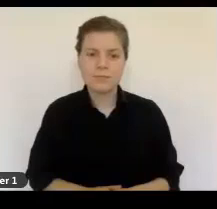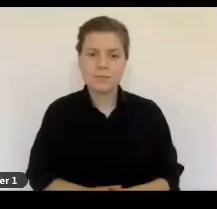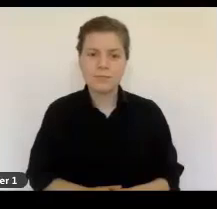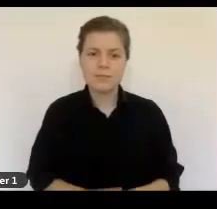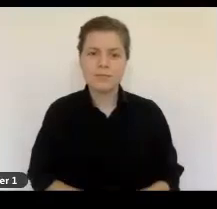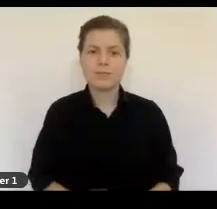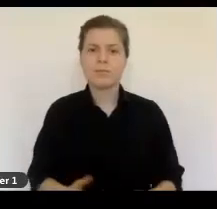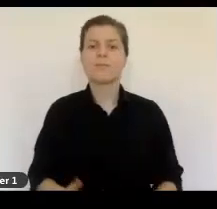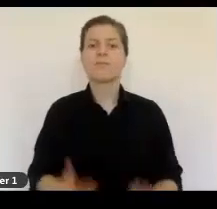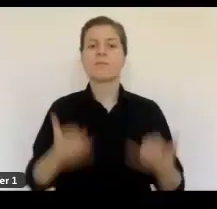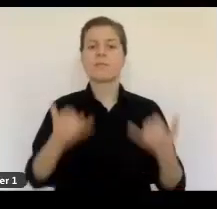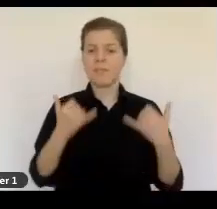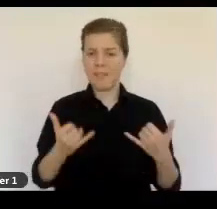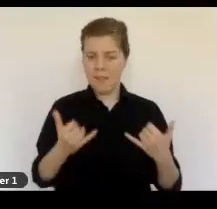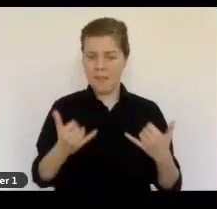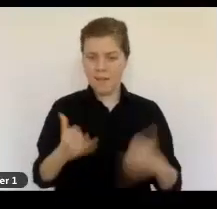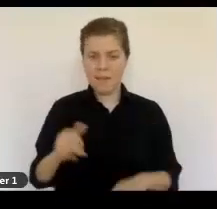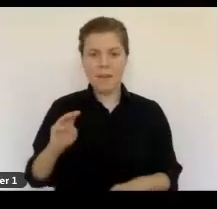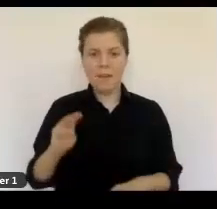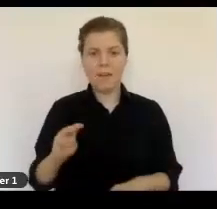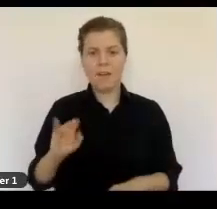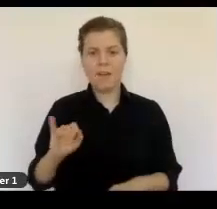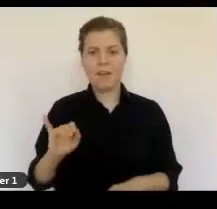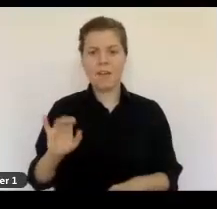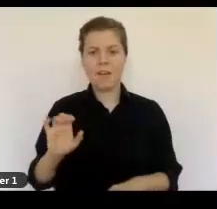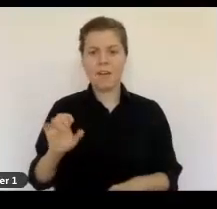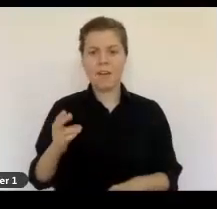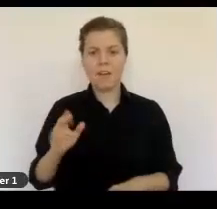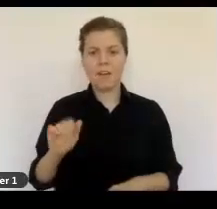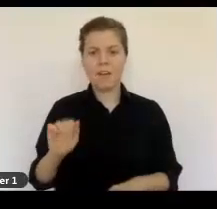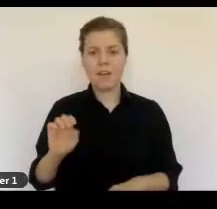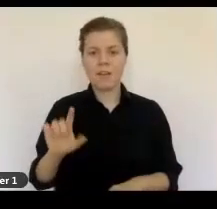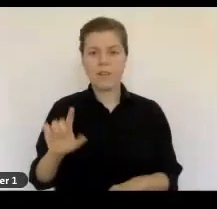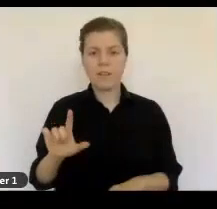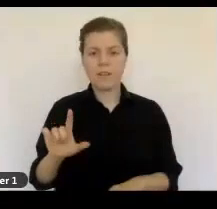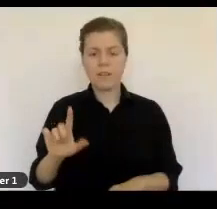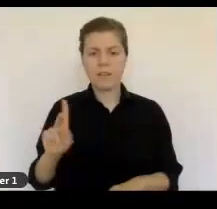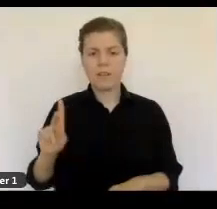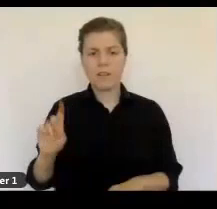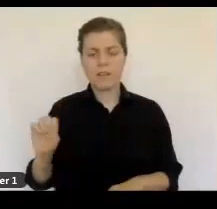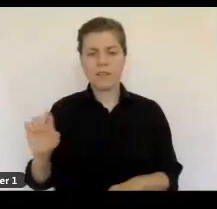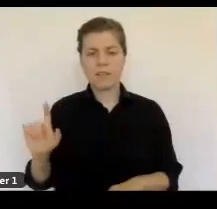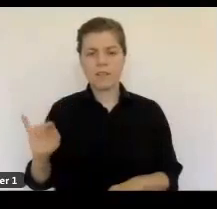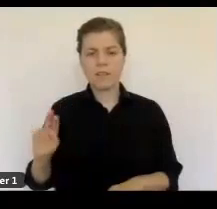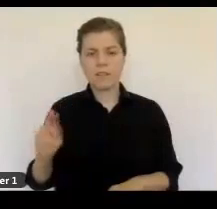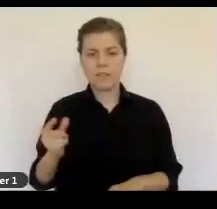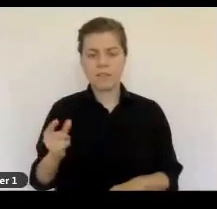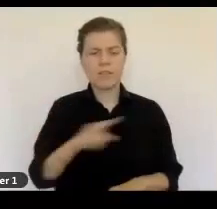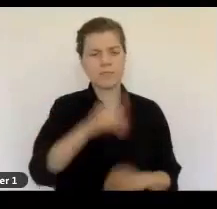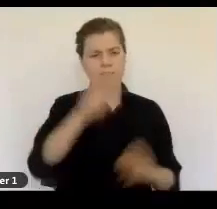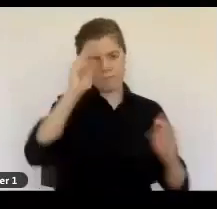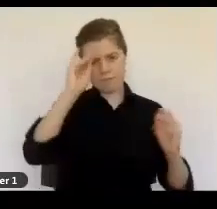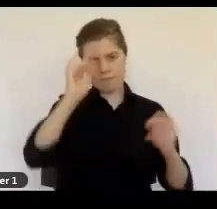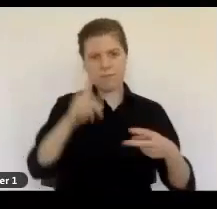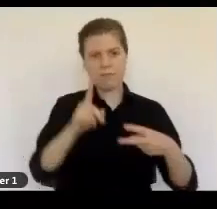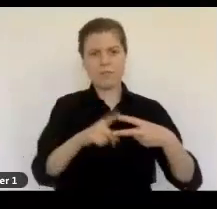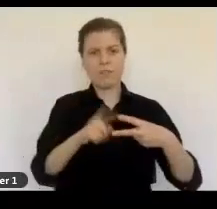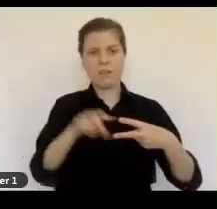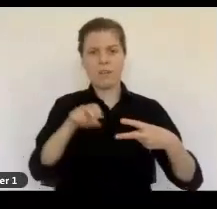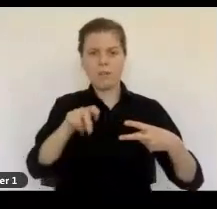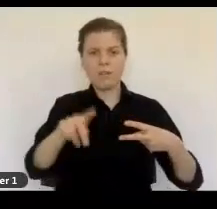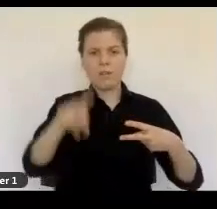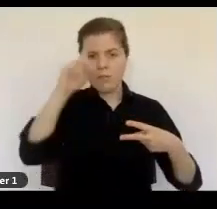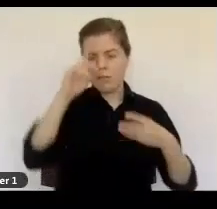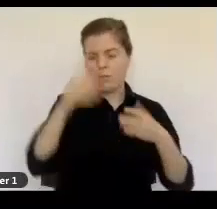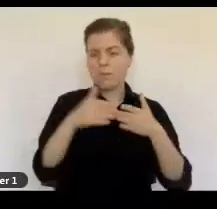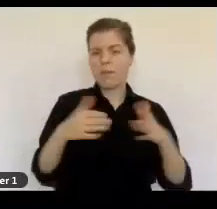those. Thank you. Okay, so now I'd like to welcome Mike to the floor here. So Mike, what are you seeing